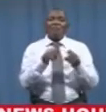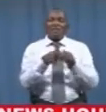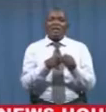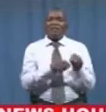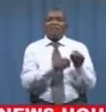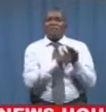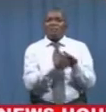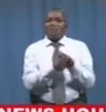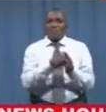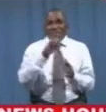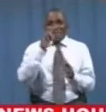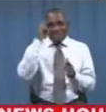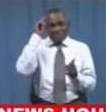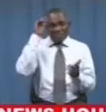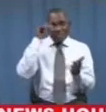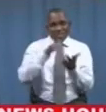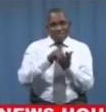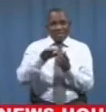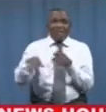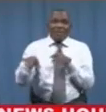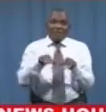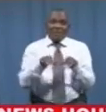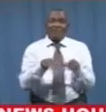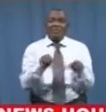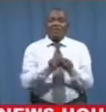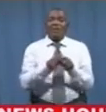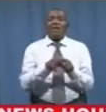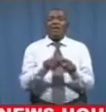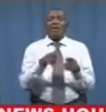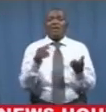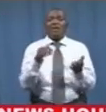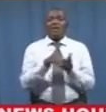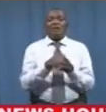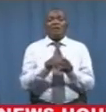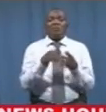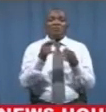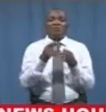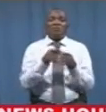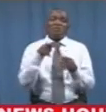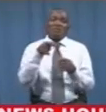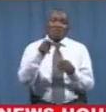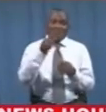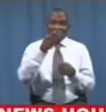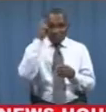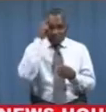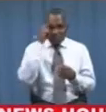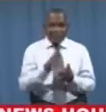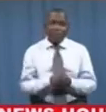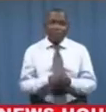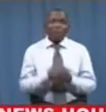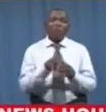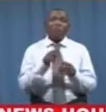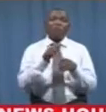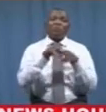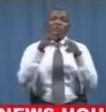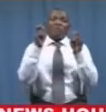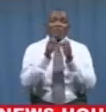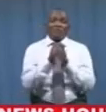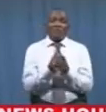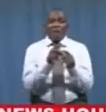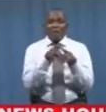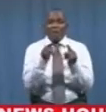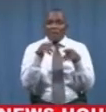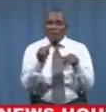on the state against its action, and petitions had already been sent to government on the matter. It is,